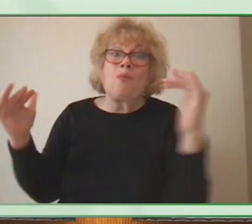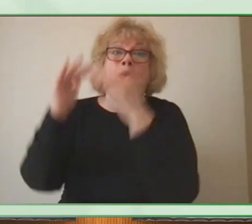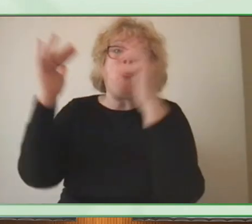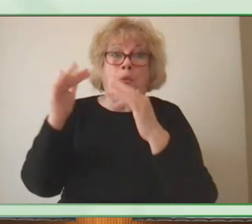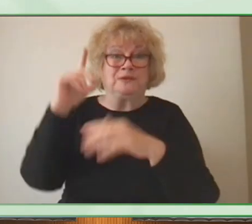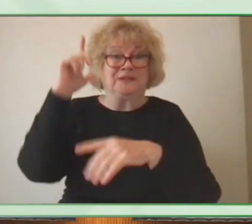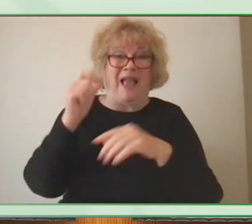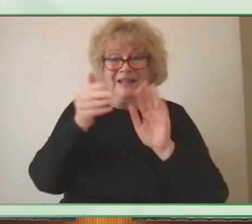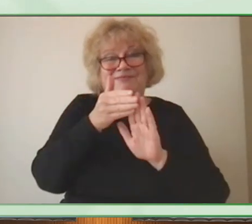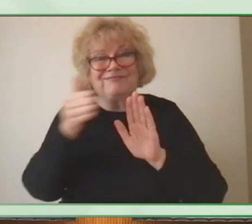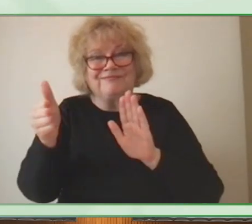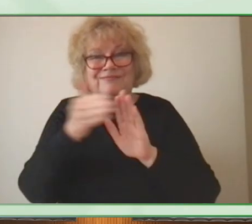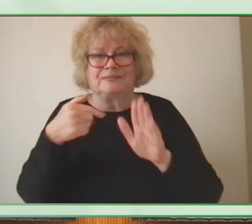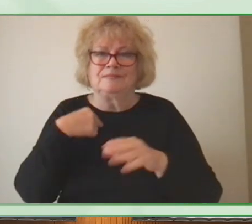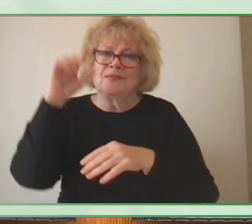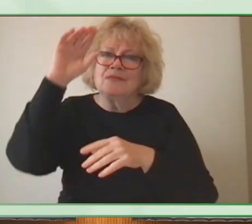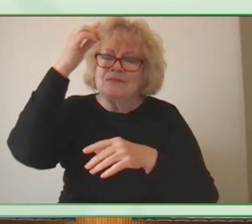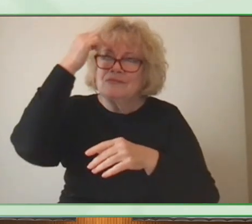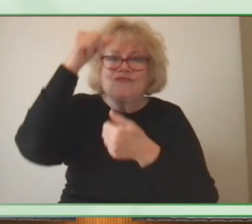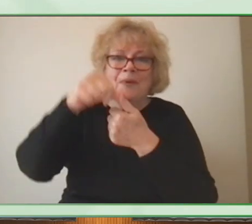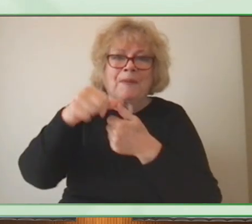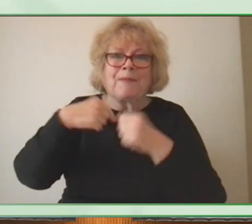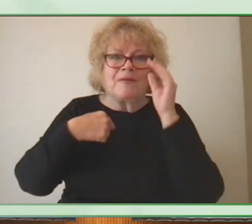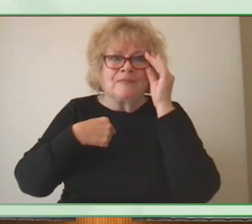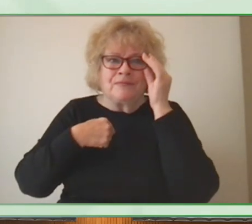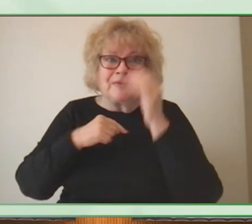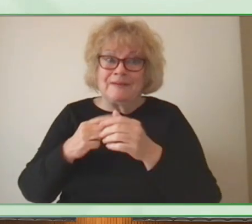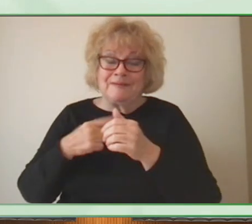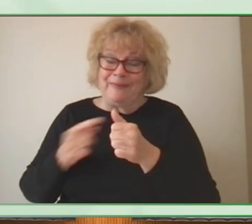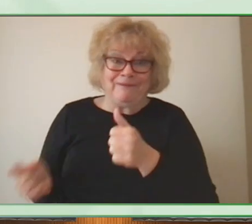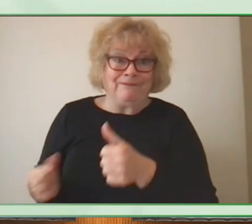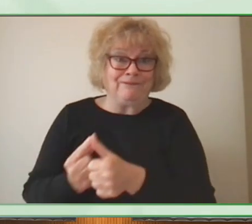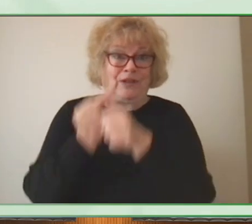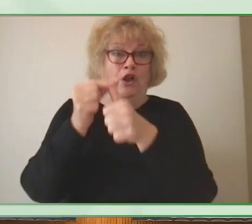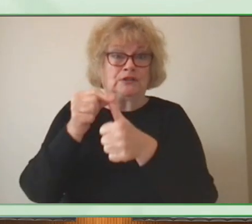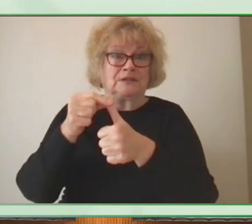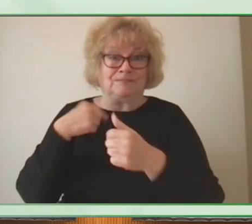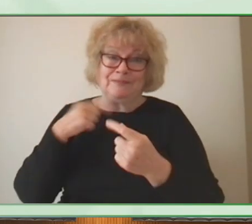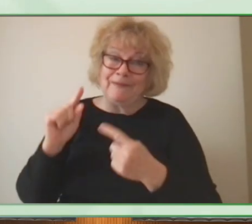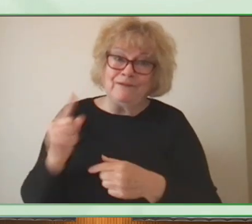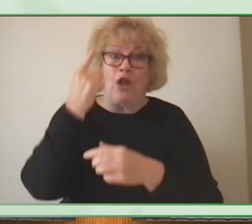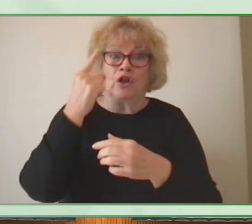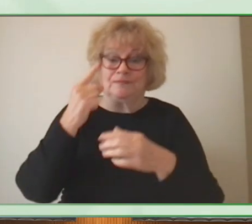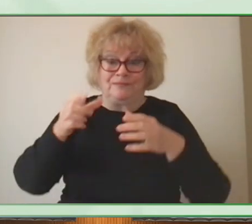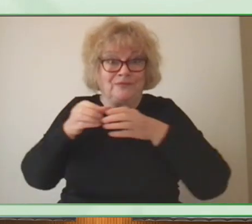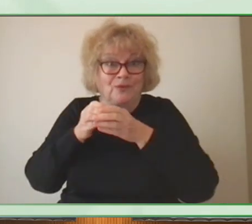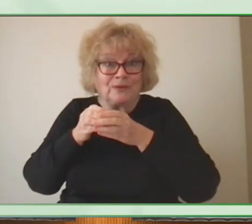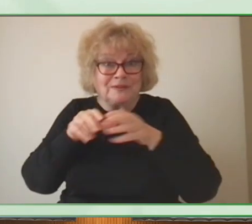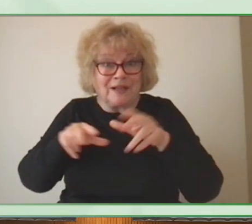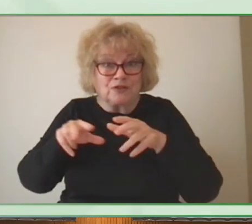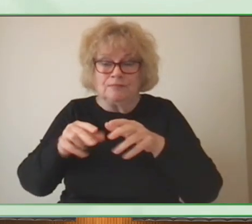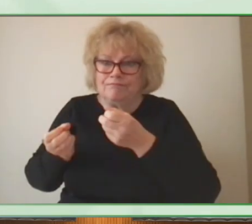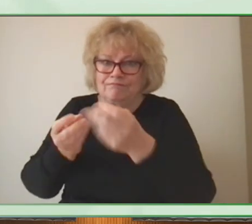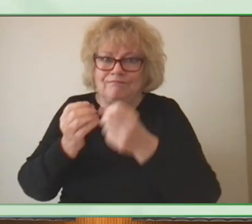other international donors. And we received many requests from families and people